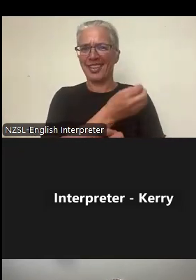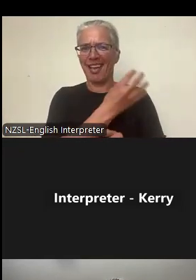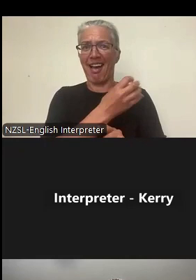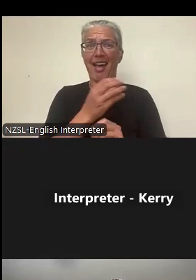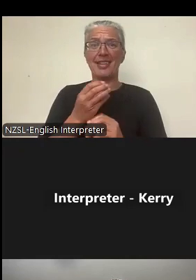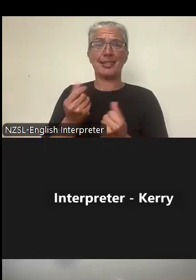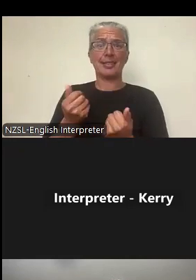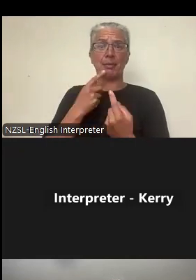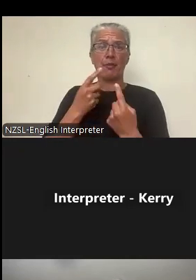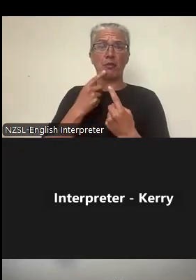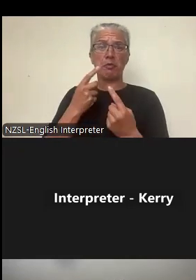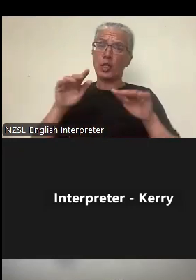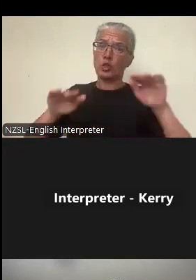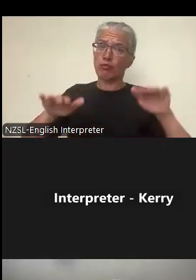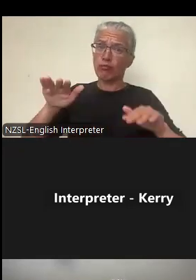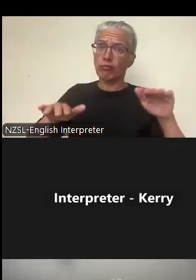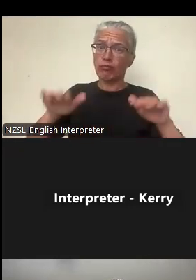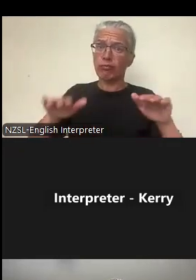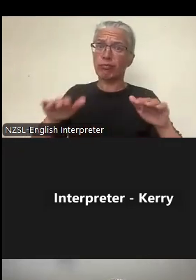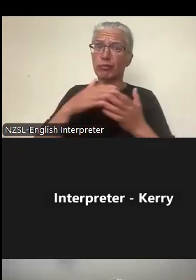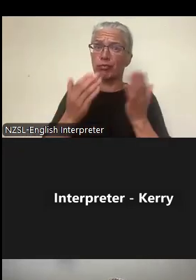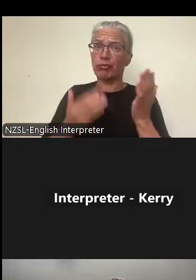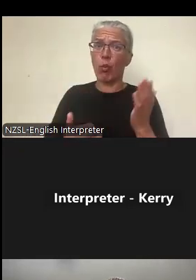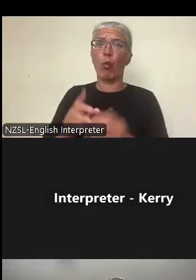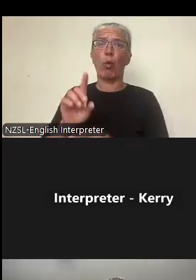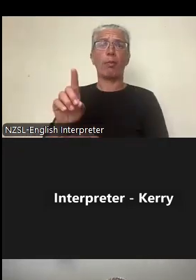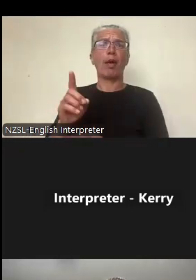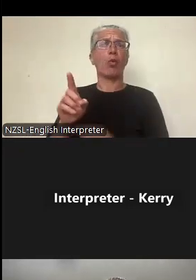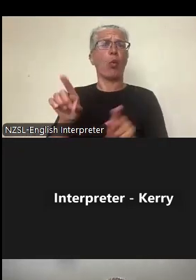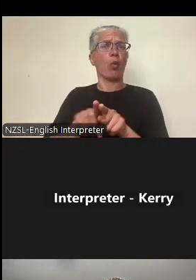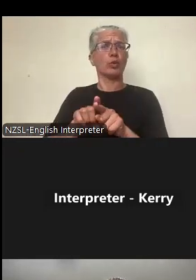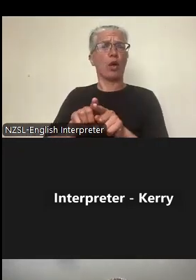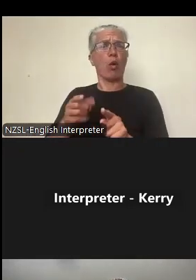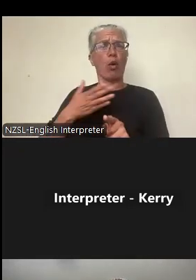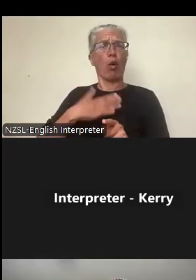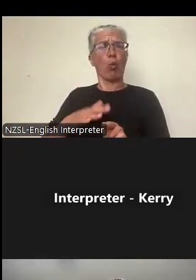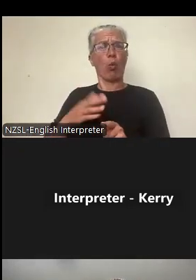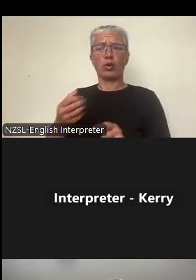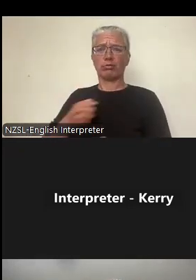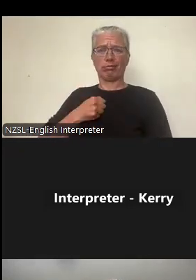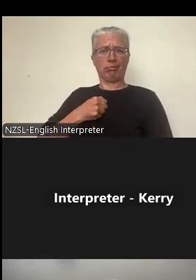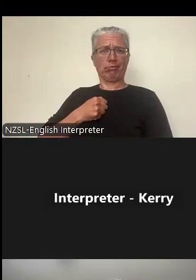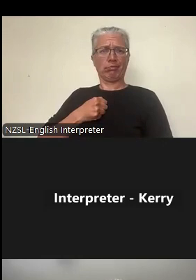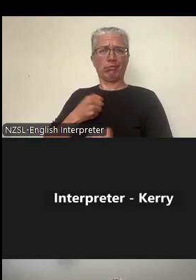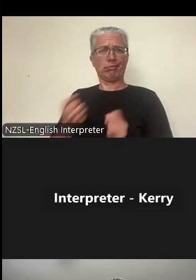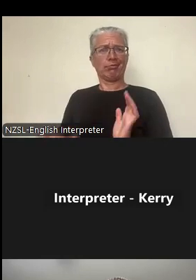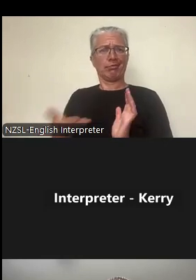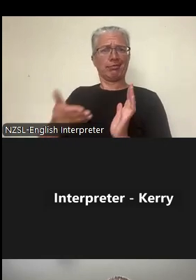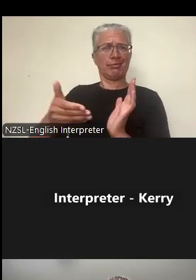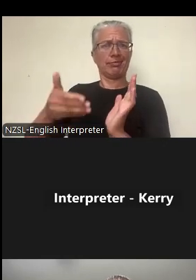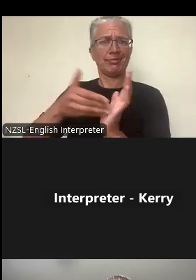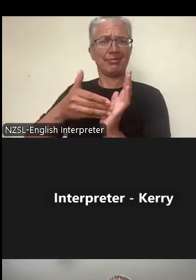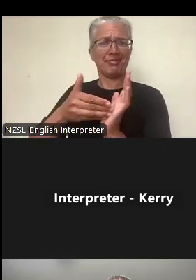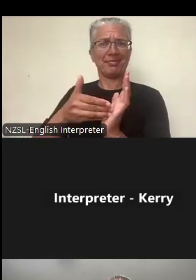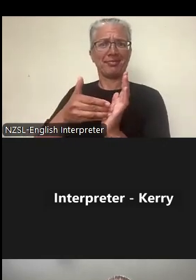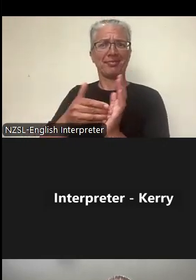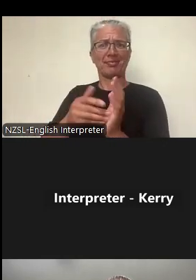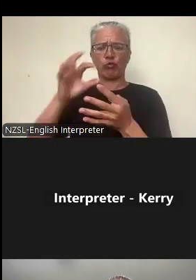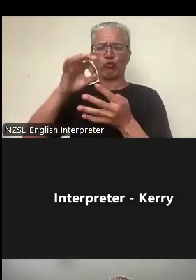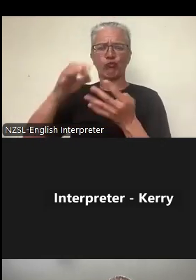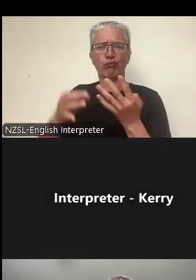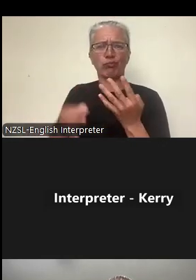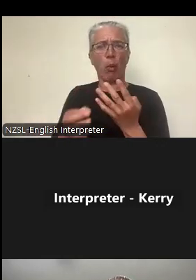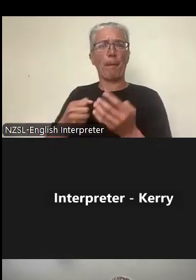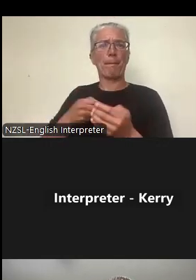messages that are similar, but also I'd like to bring in some aspects of